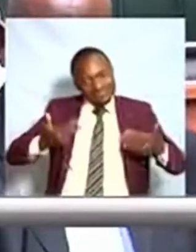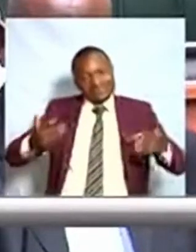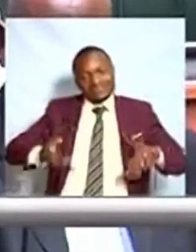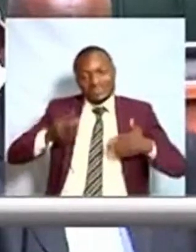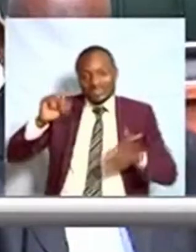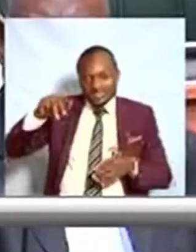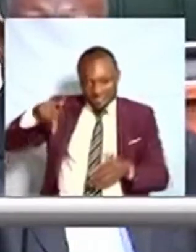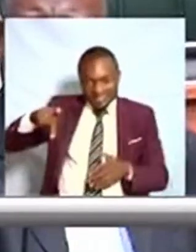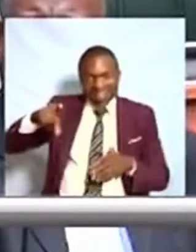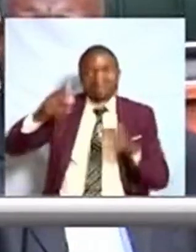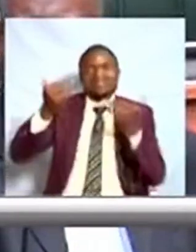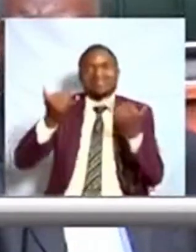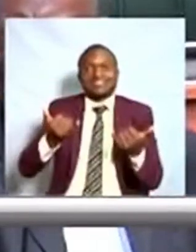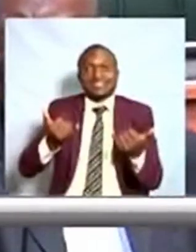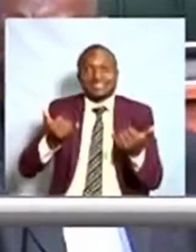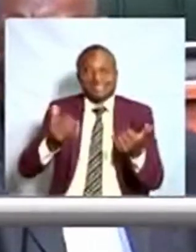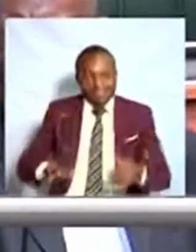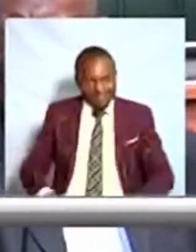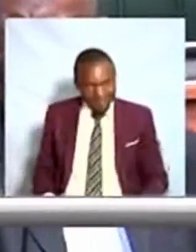Parliament, by the way.